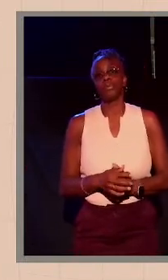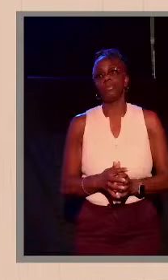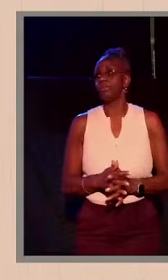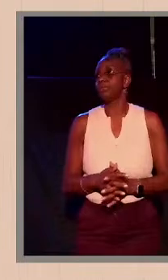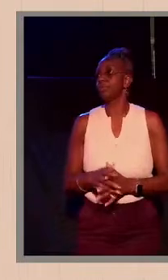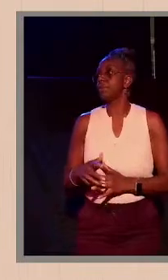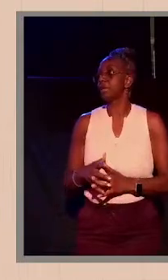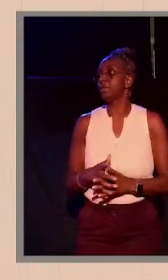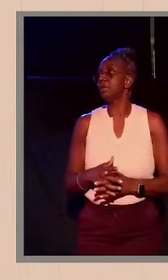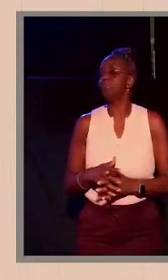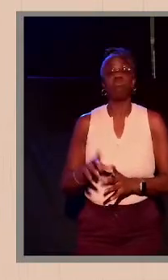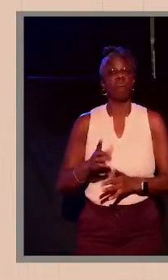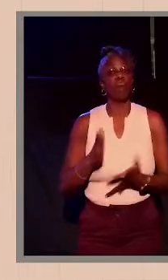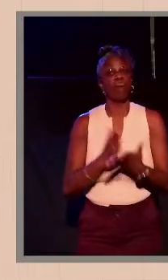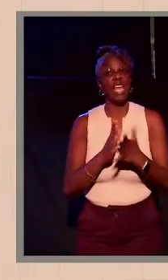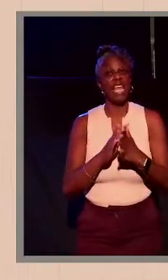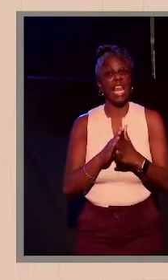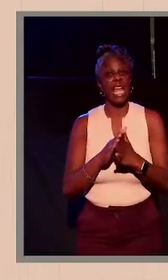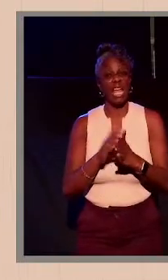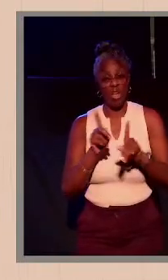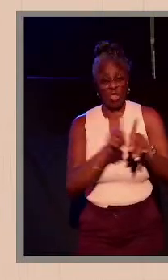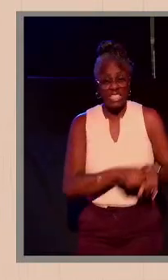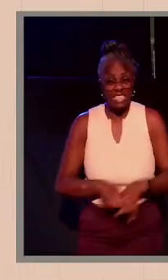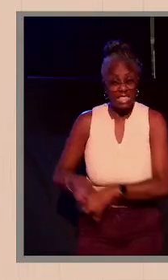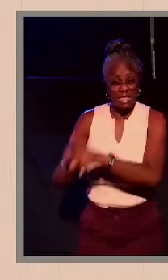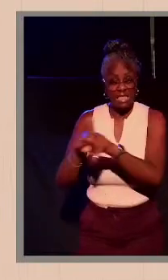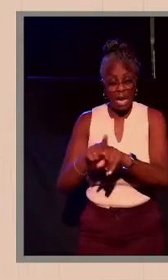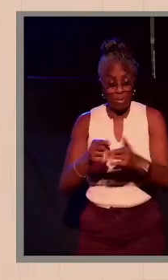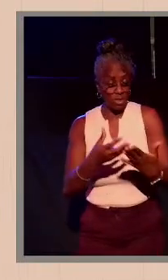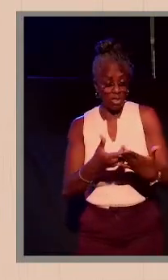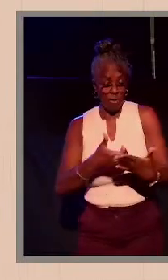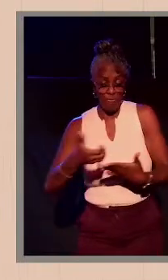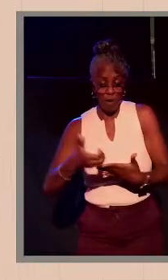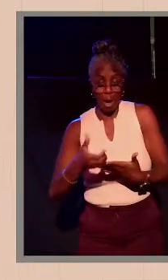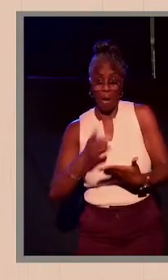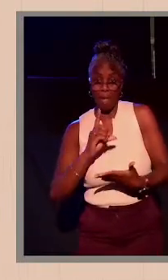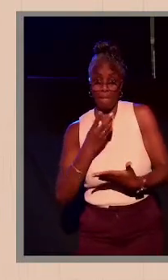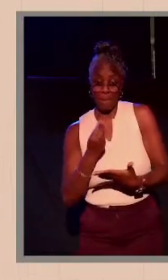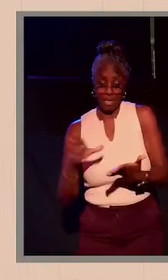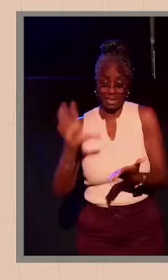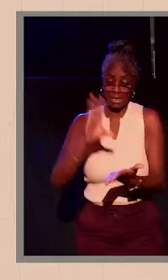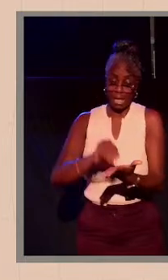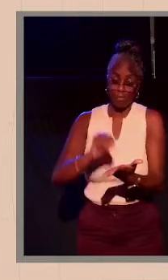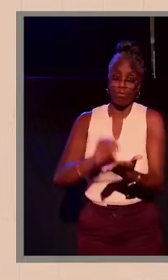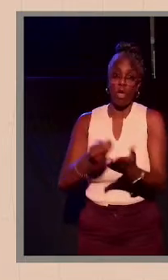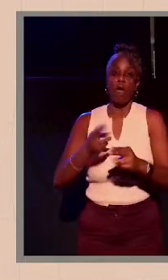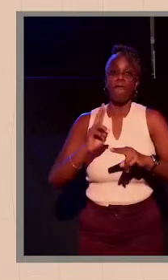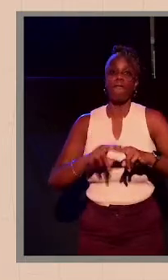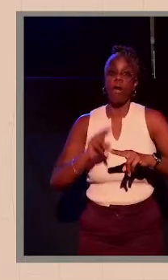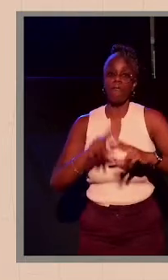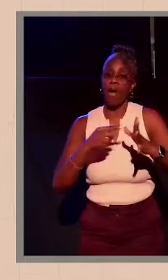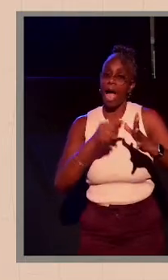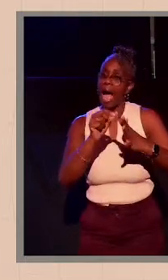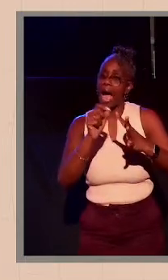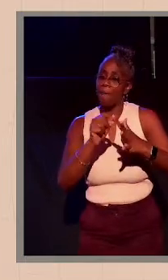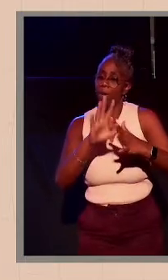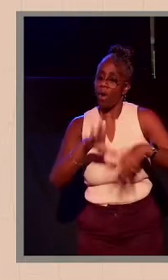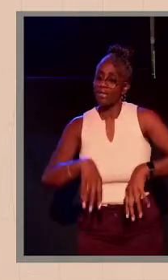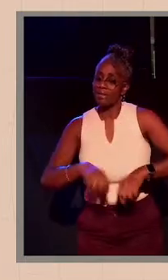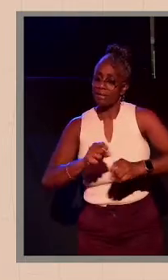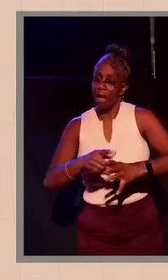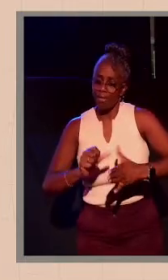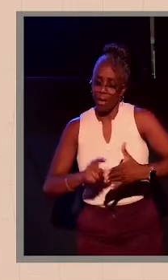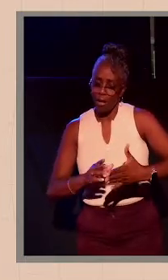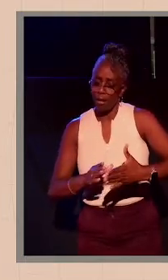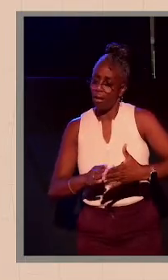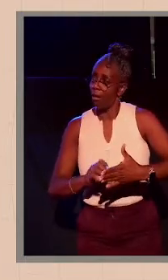these they're all the same as it being on your phone. So I've downloaded the FlowFile app here. If I start that up,